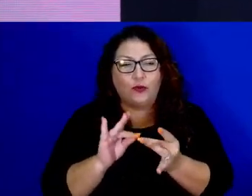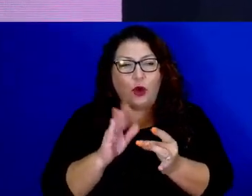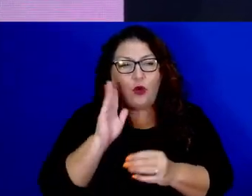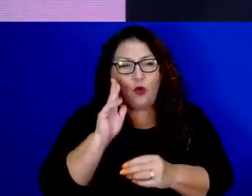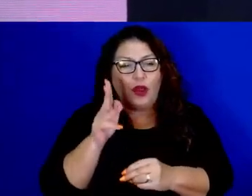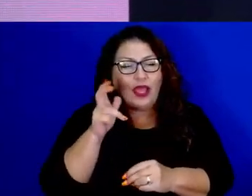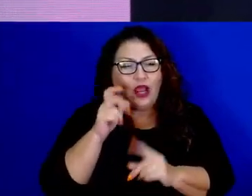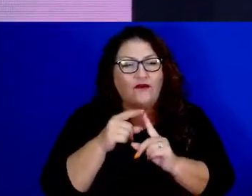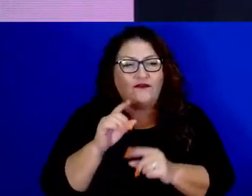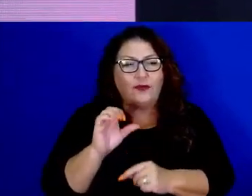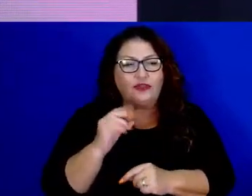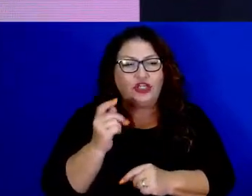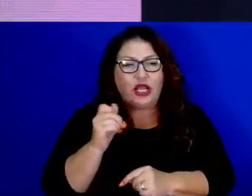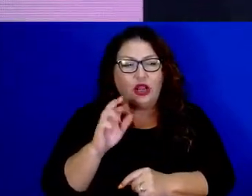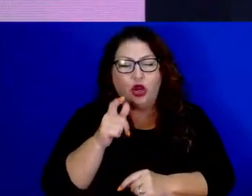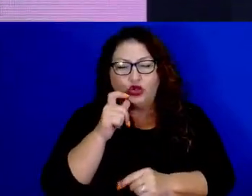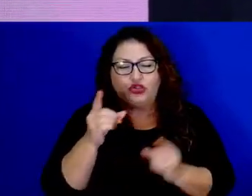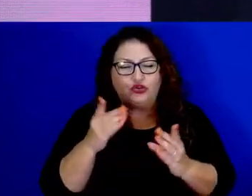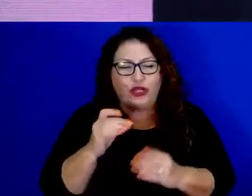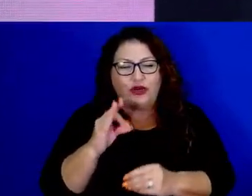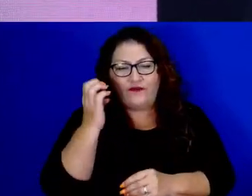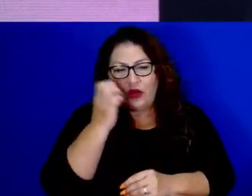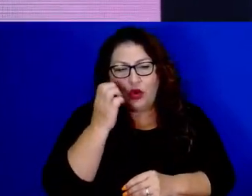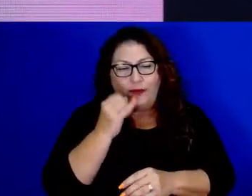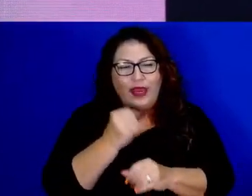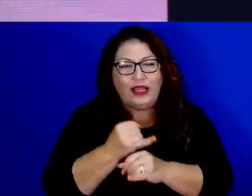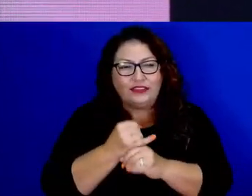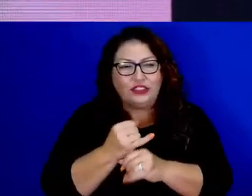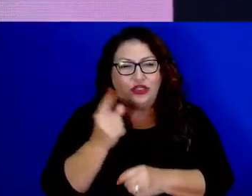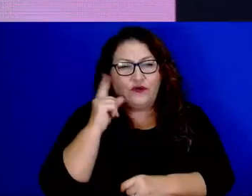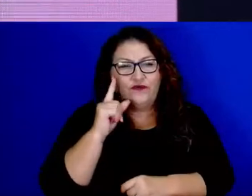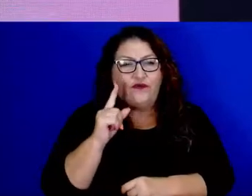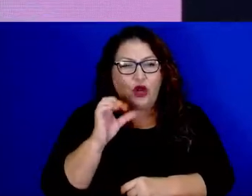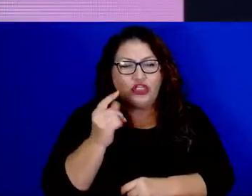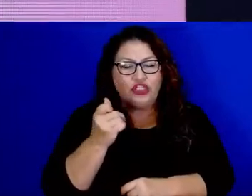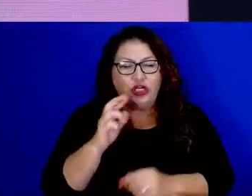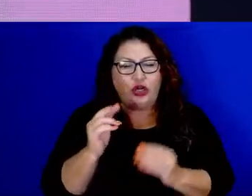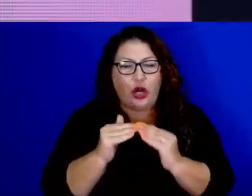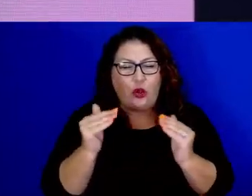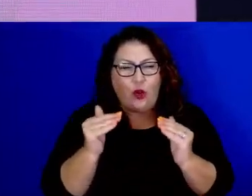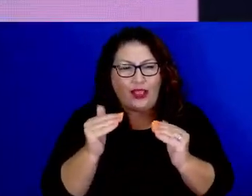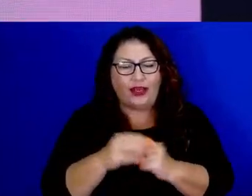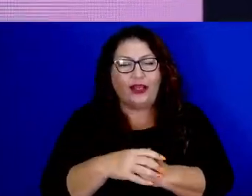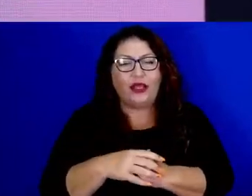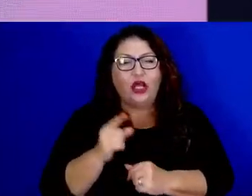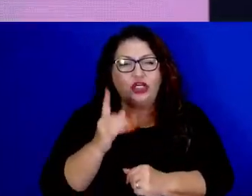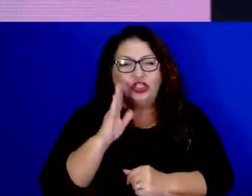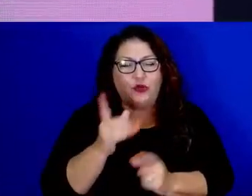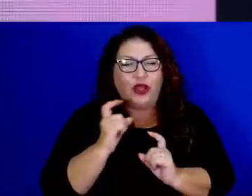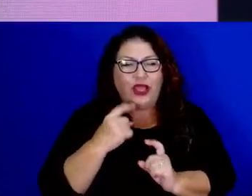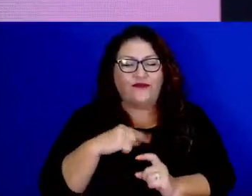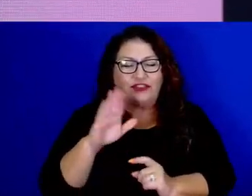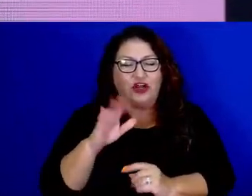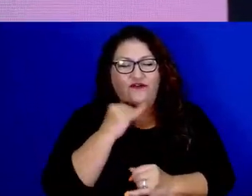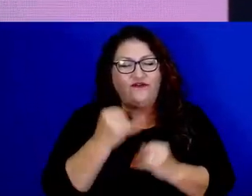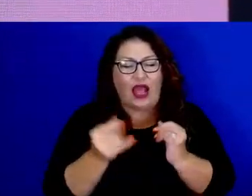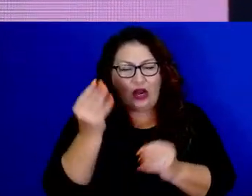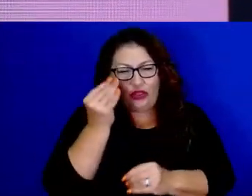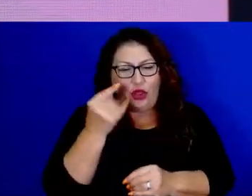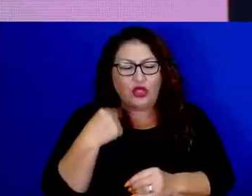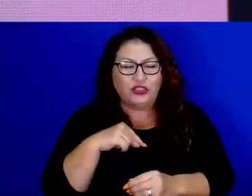of the European Institute for Gender Equality. She's going to give us her final thoughts as we start to wrap up this event.